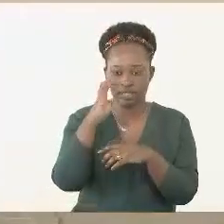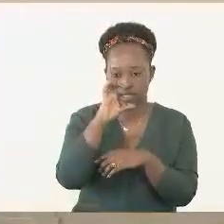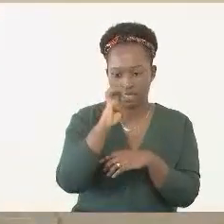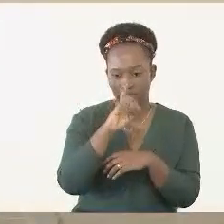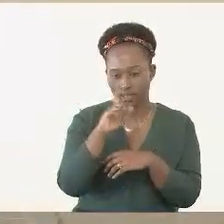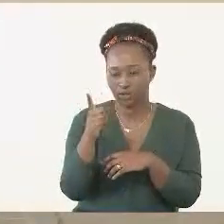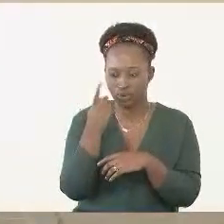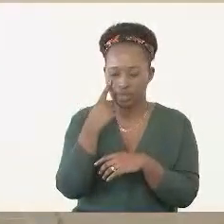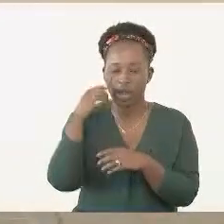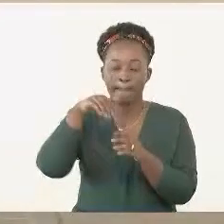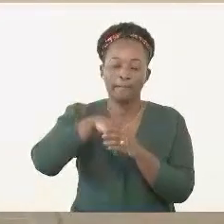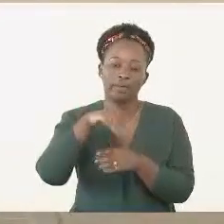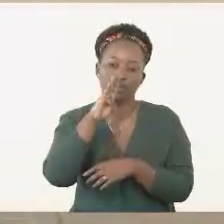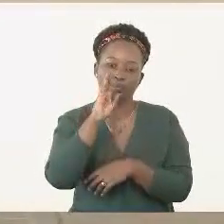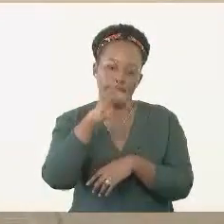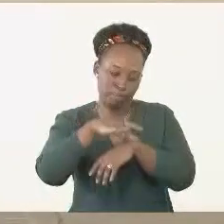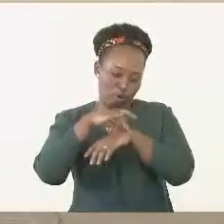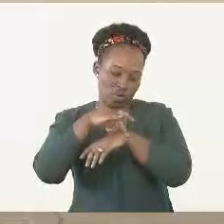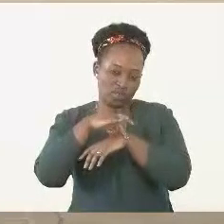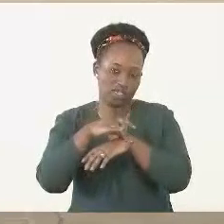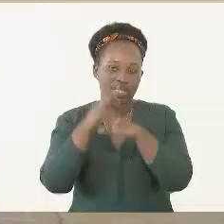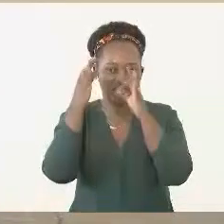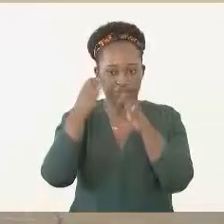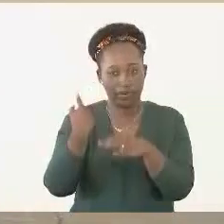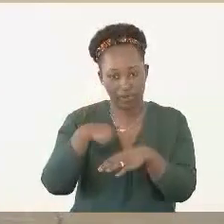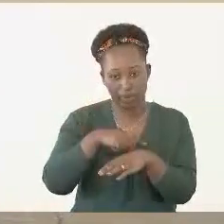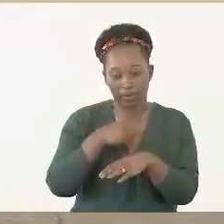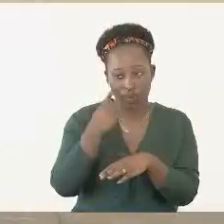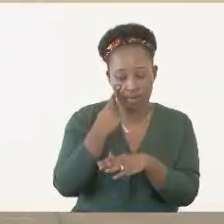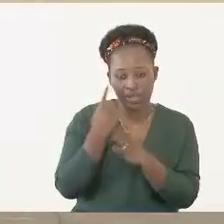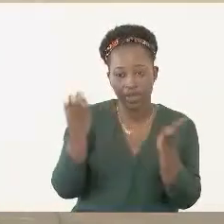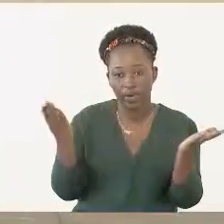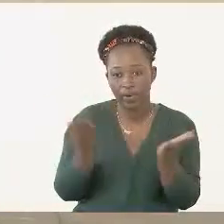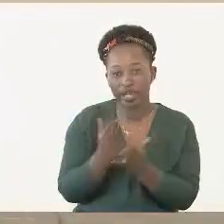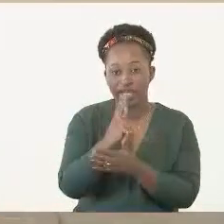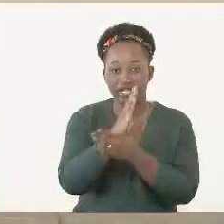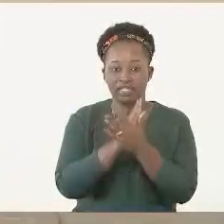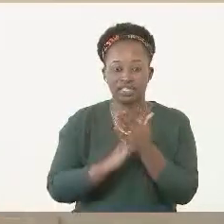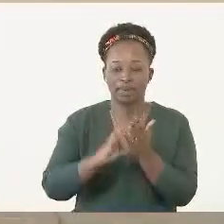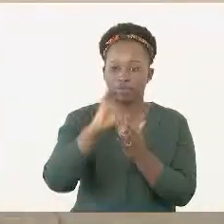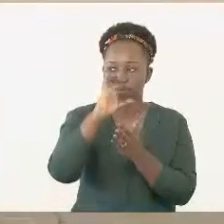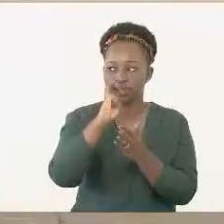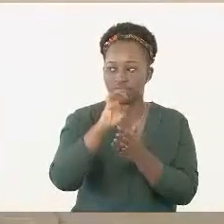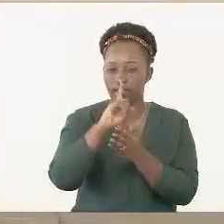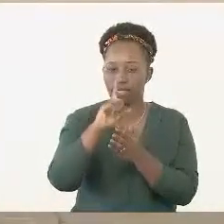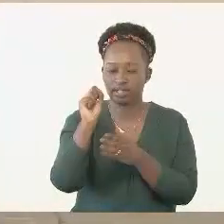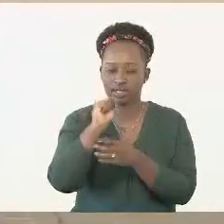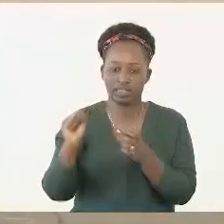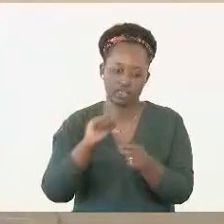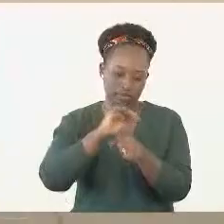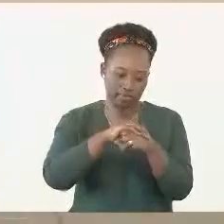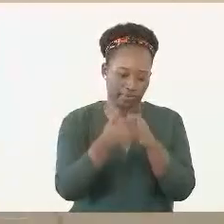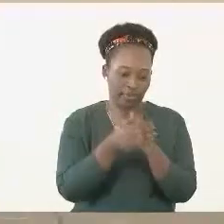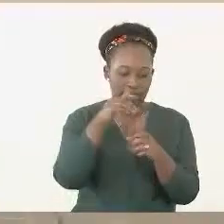common in flat bones we have seen. That's where some cells are produced in flat bones